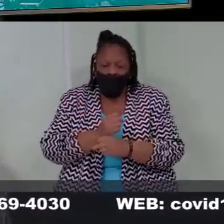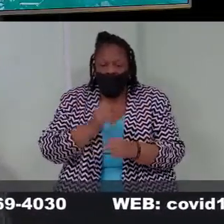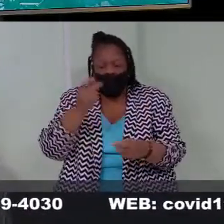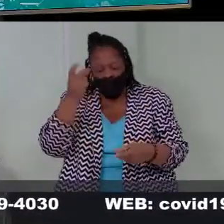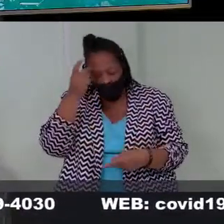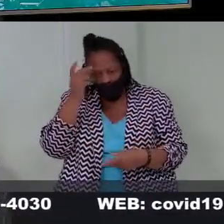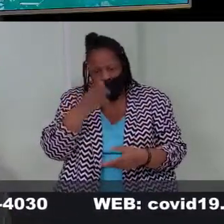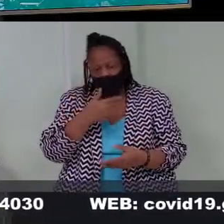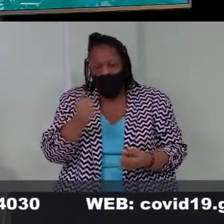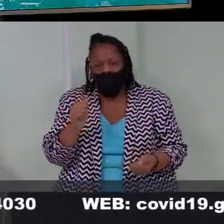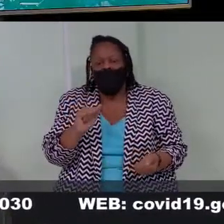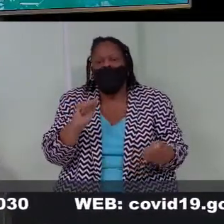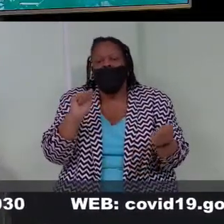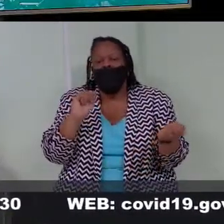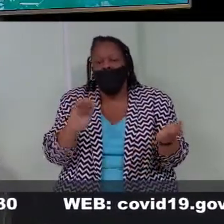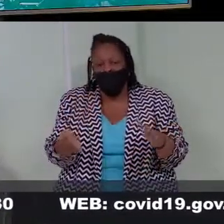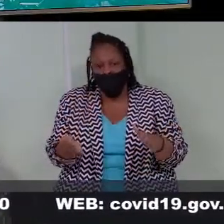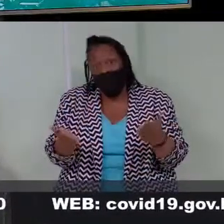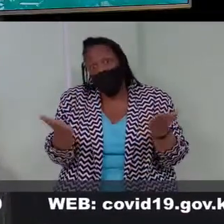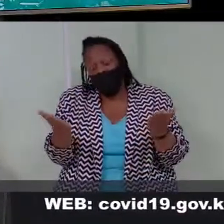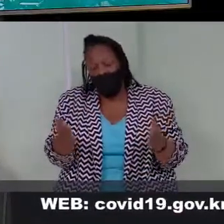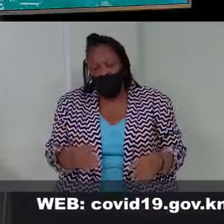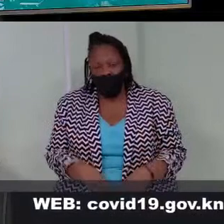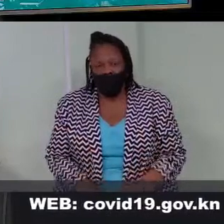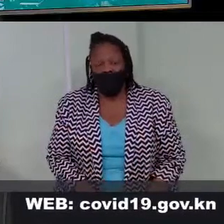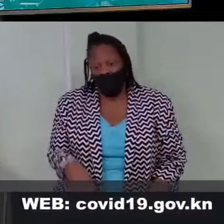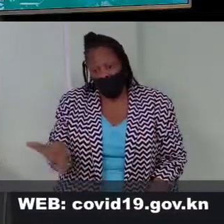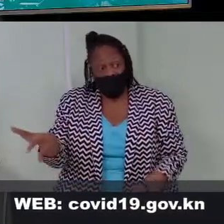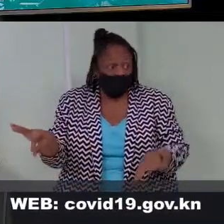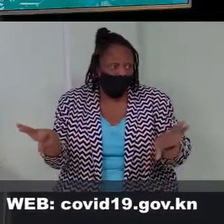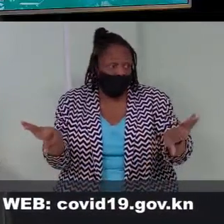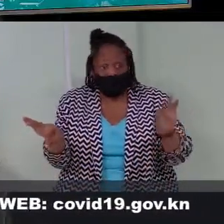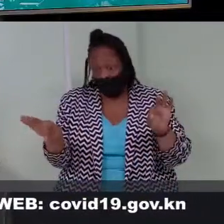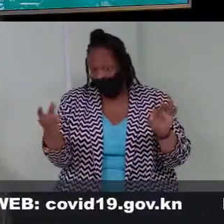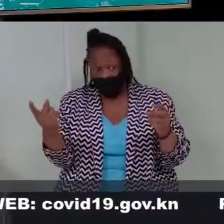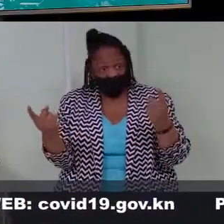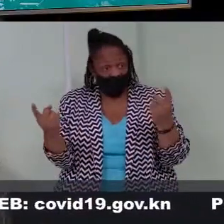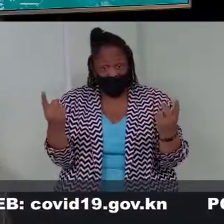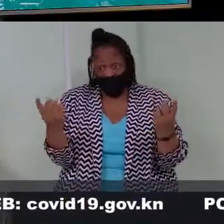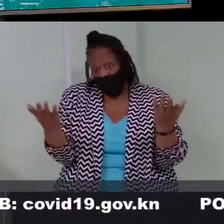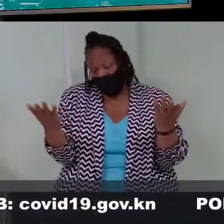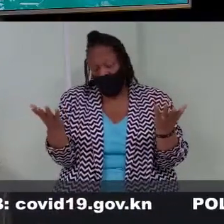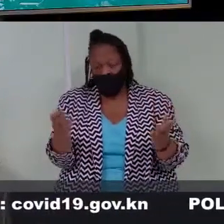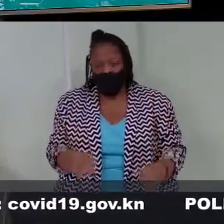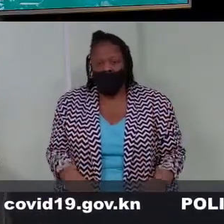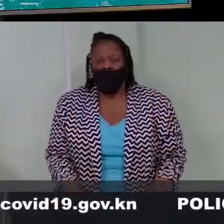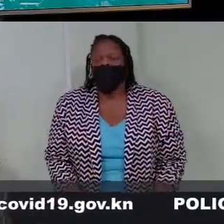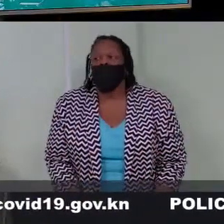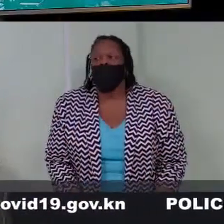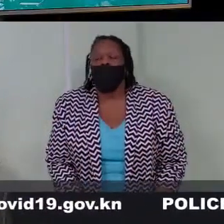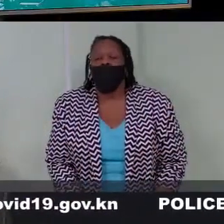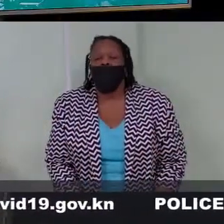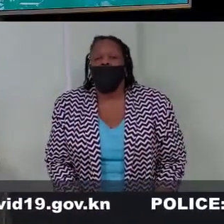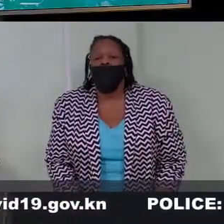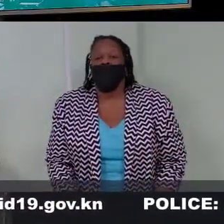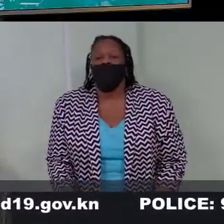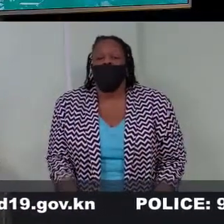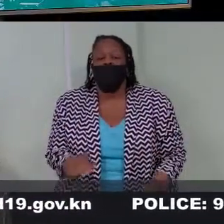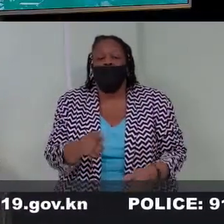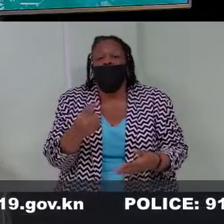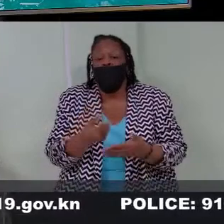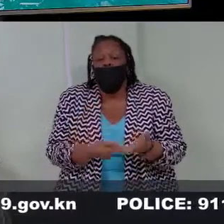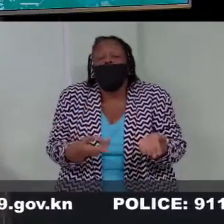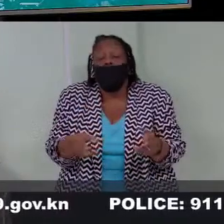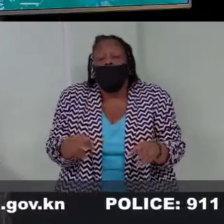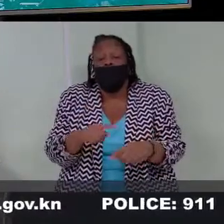Abdias Samuel, who is chair of the National COVID-19 Task Force and National Disaster